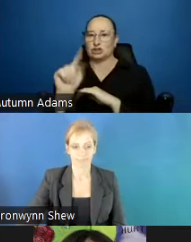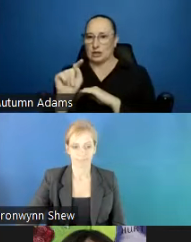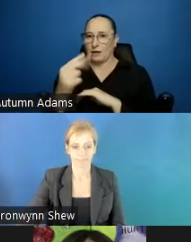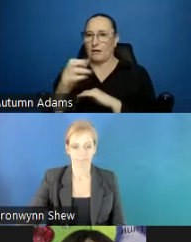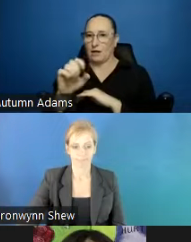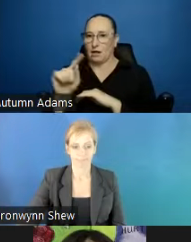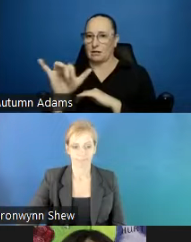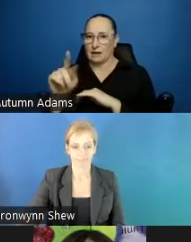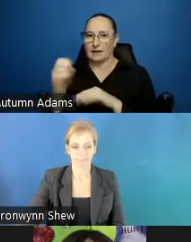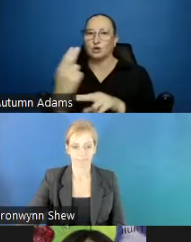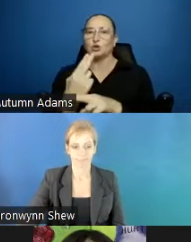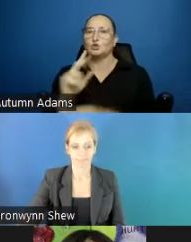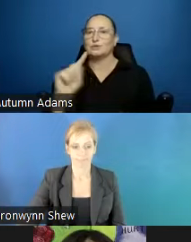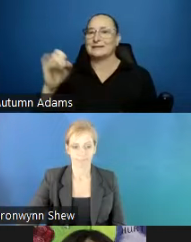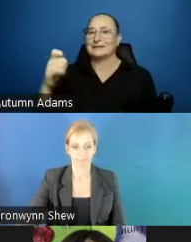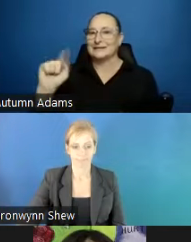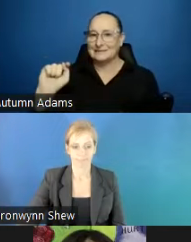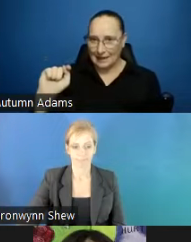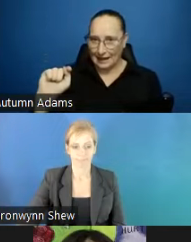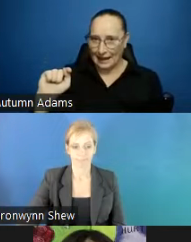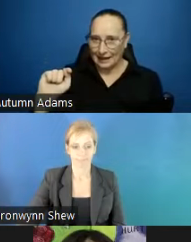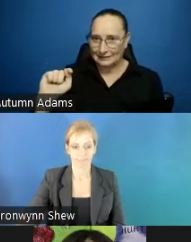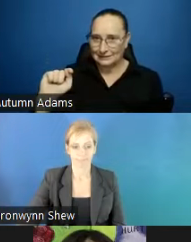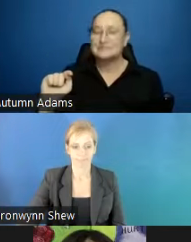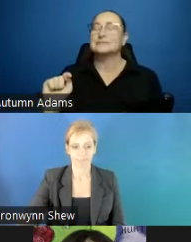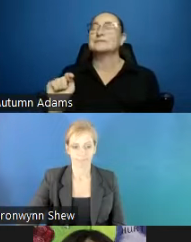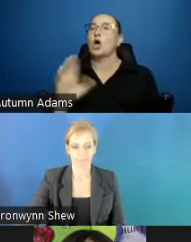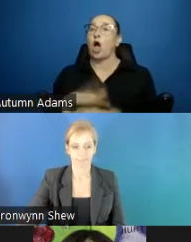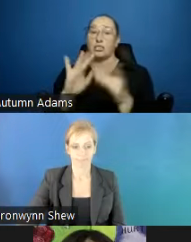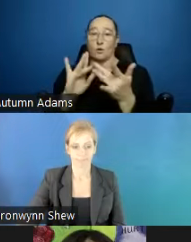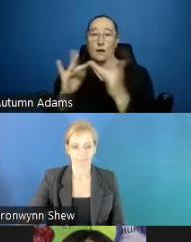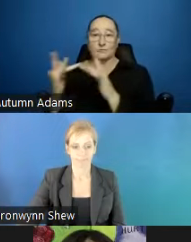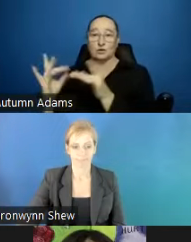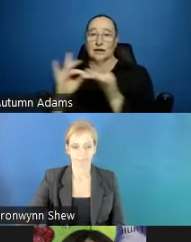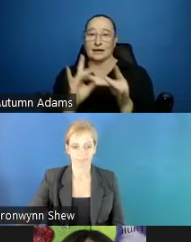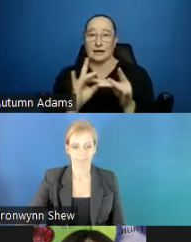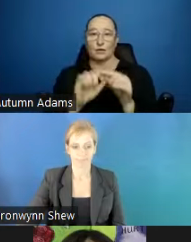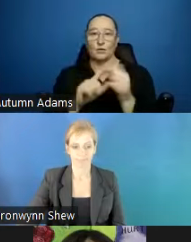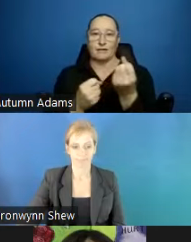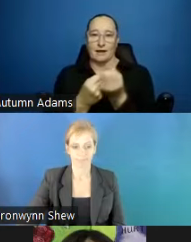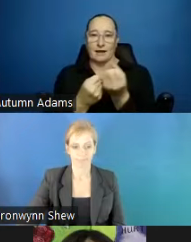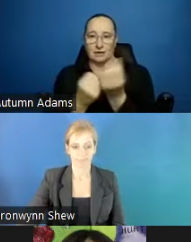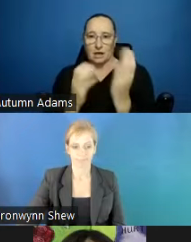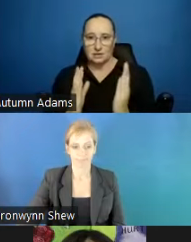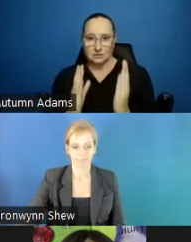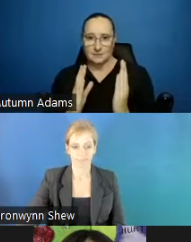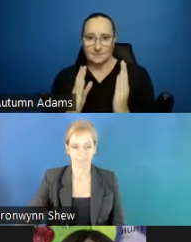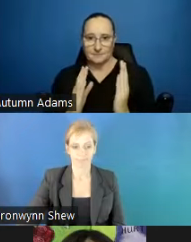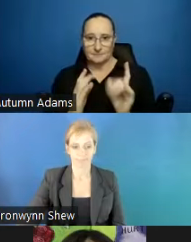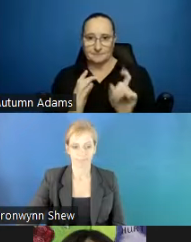the text feature via the hotline's website to be connected with an advocate?